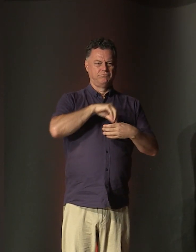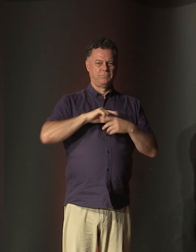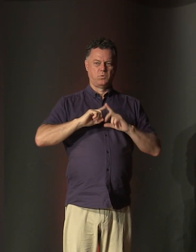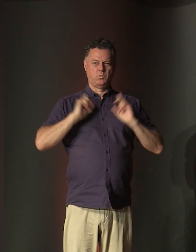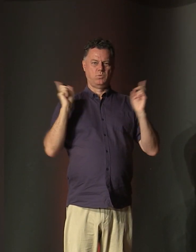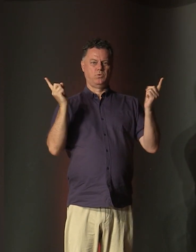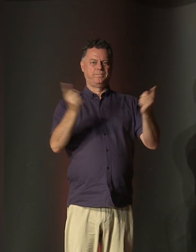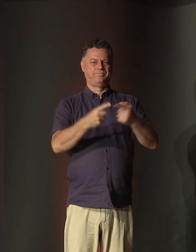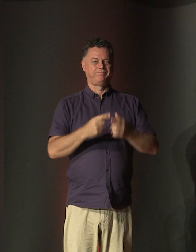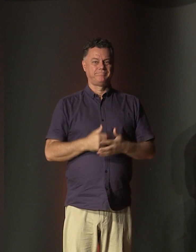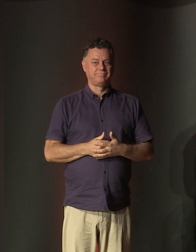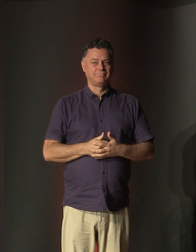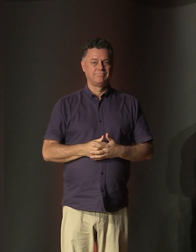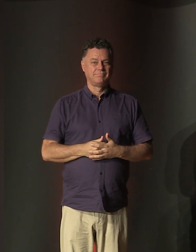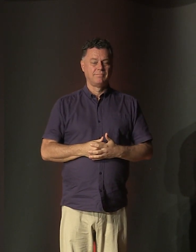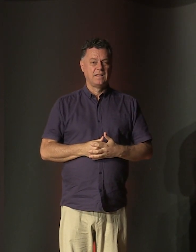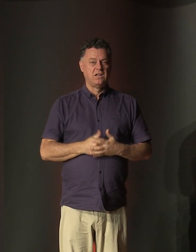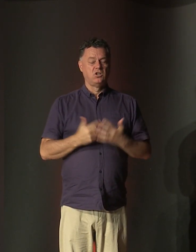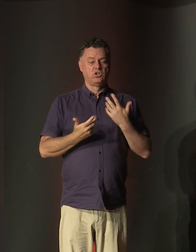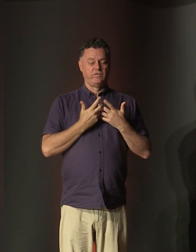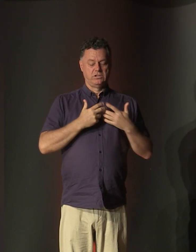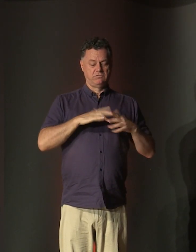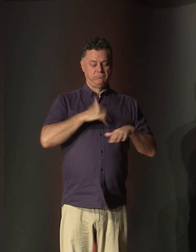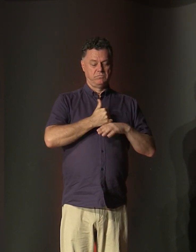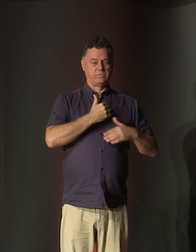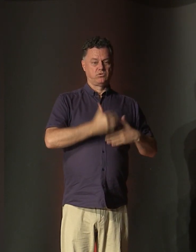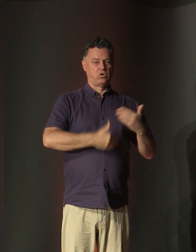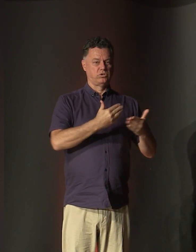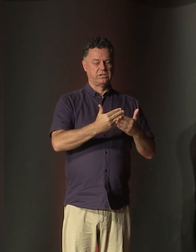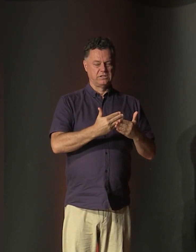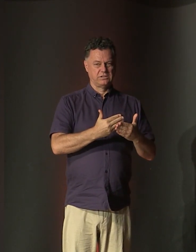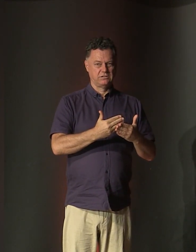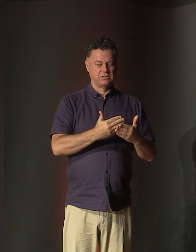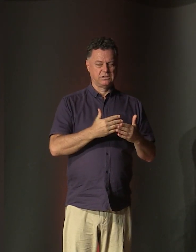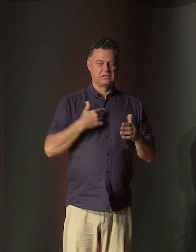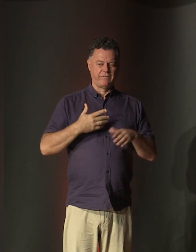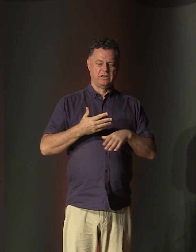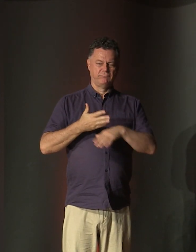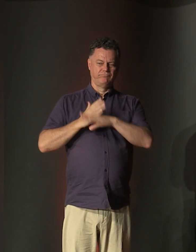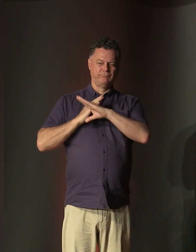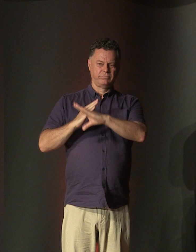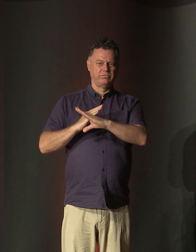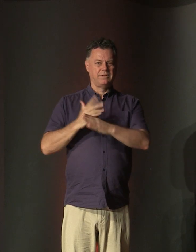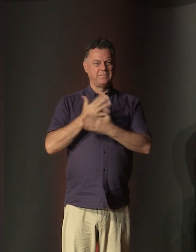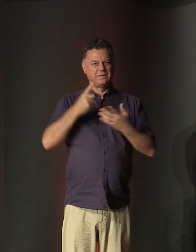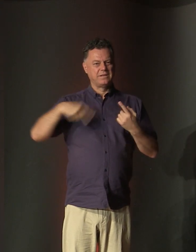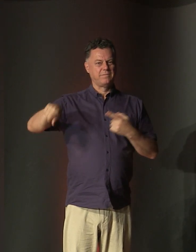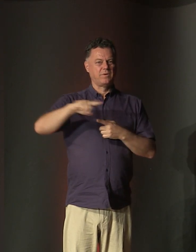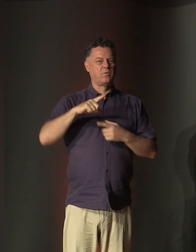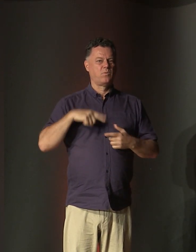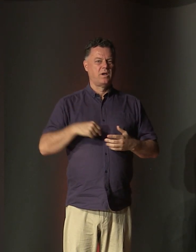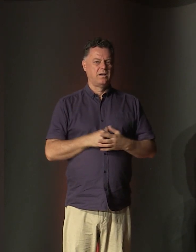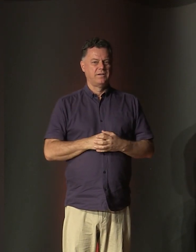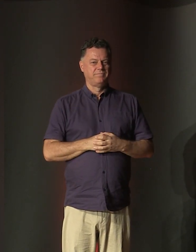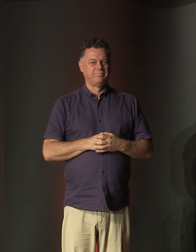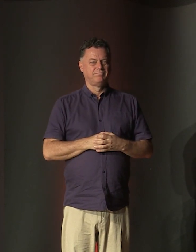But this has required some rethinking, because the activities of life traditionally have been very